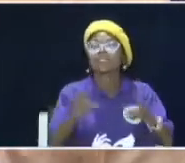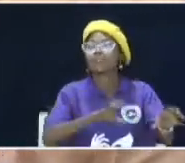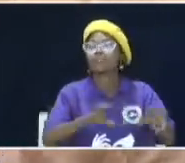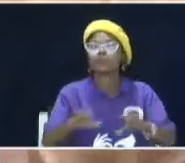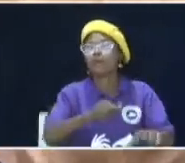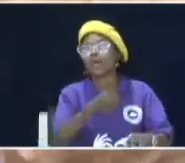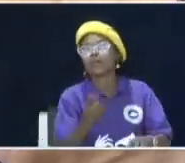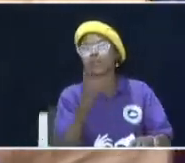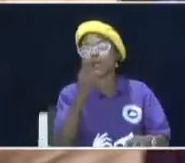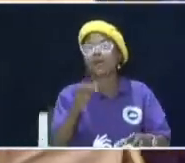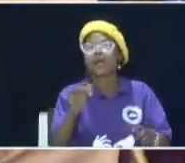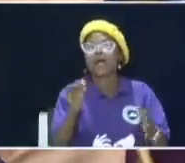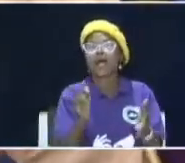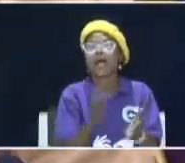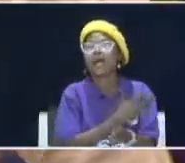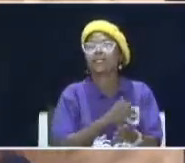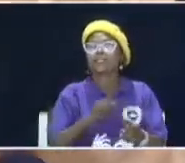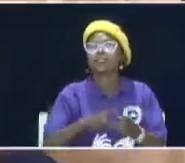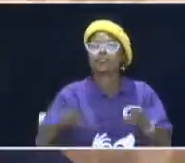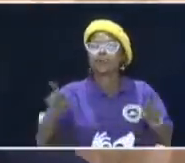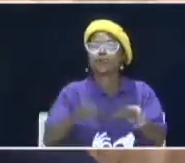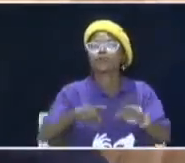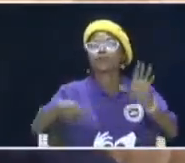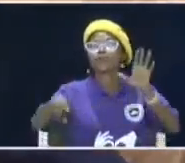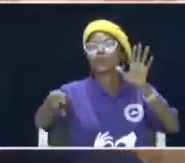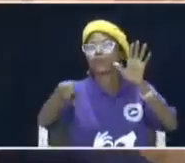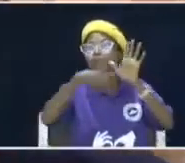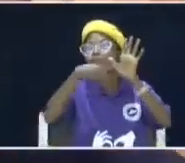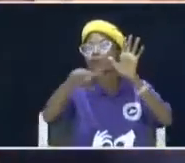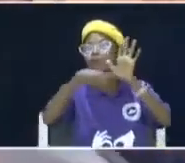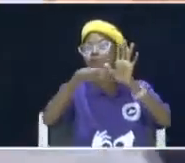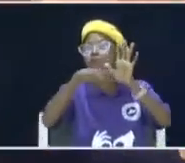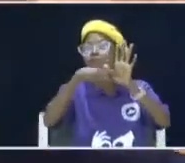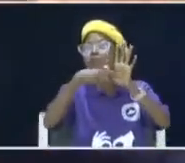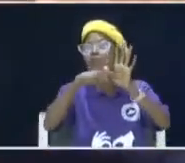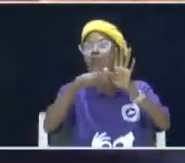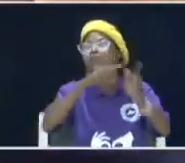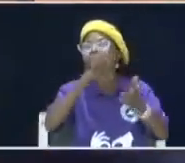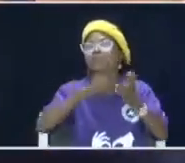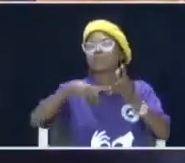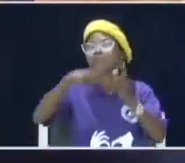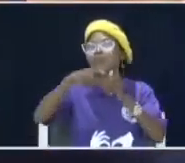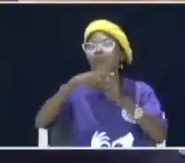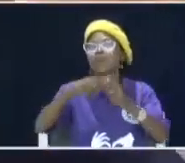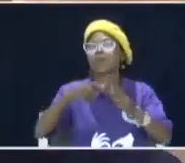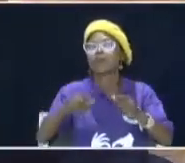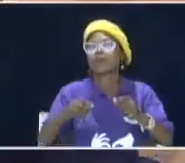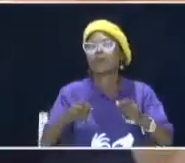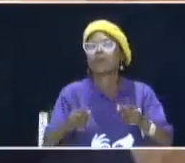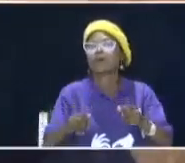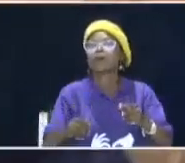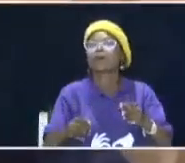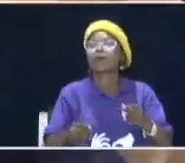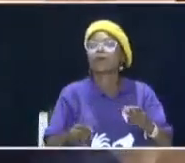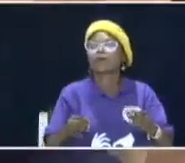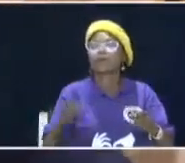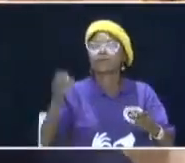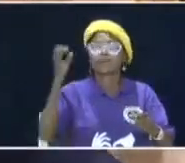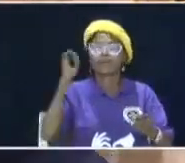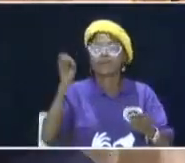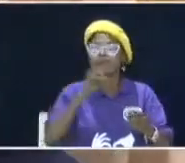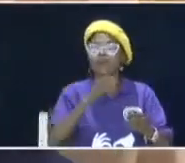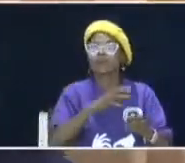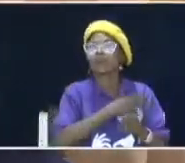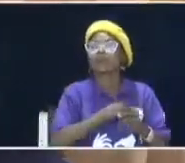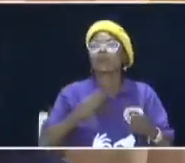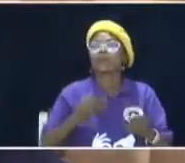ECG test, and it came out normal. This is the negative, this is the positive. The doctor could not explain it. He was saying maybe the